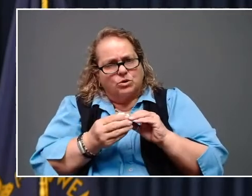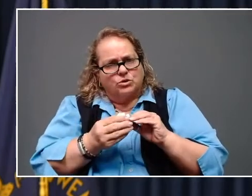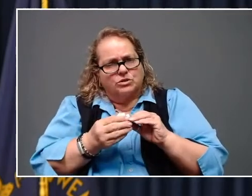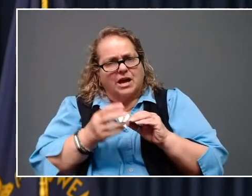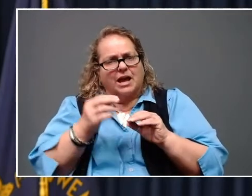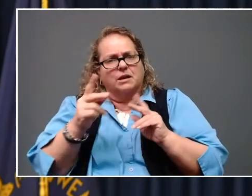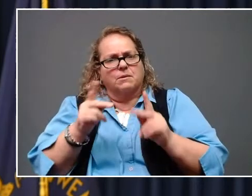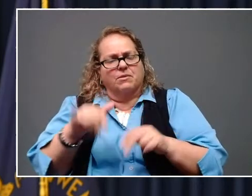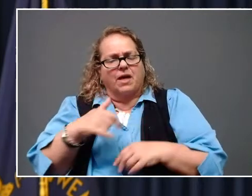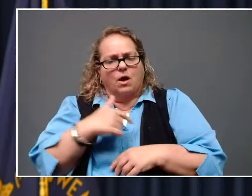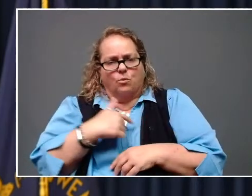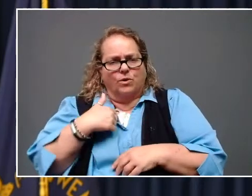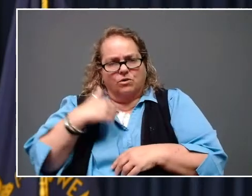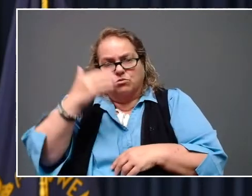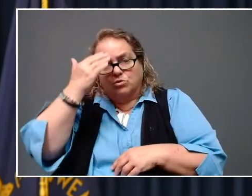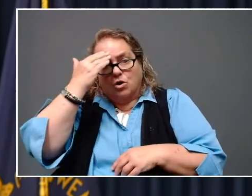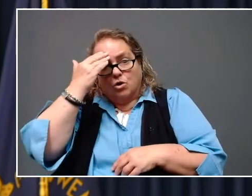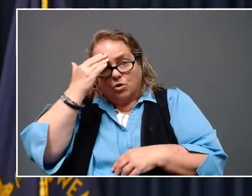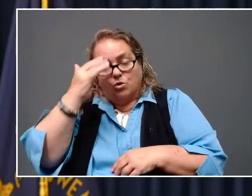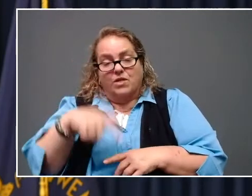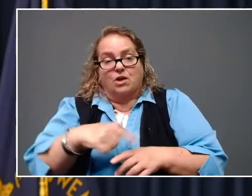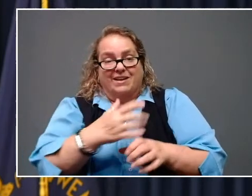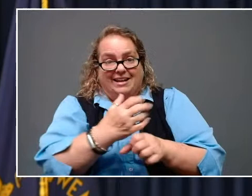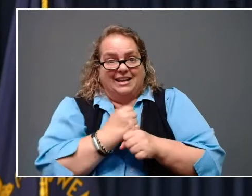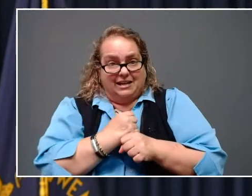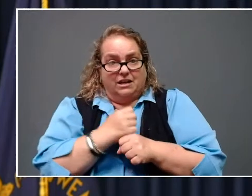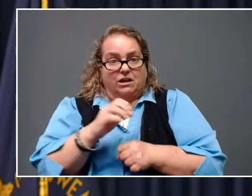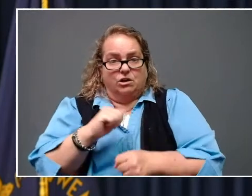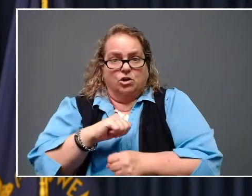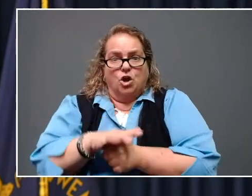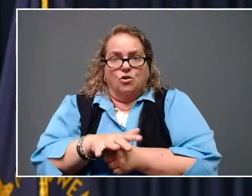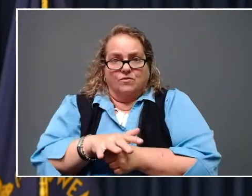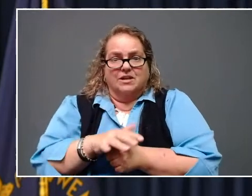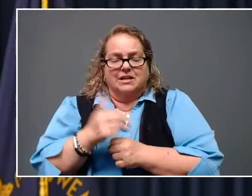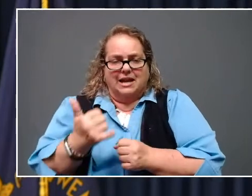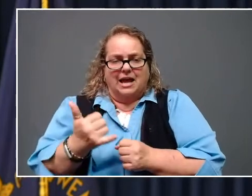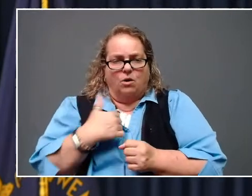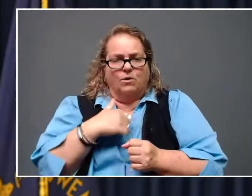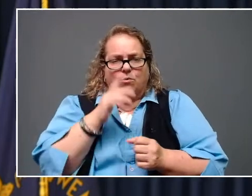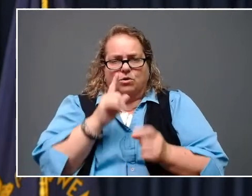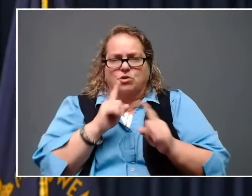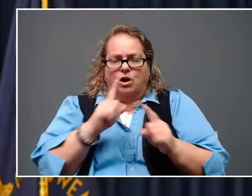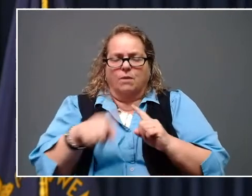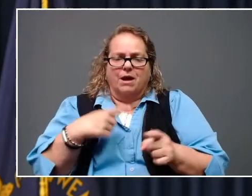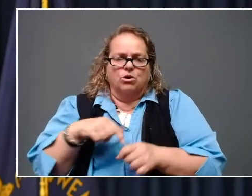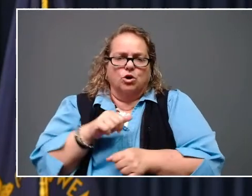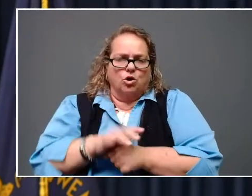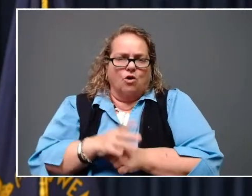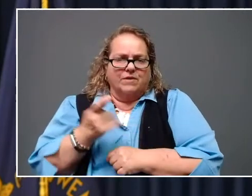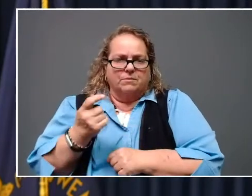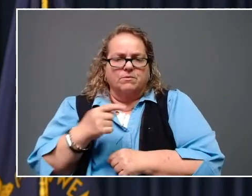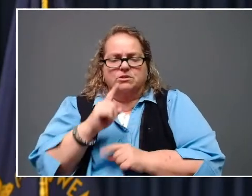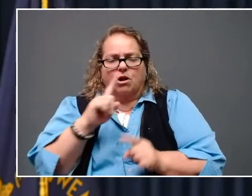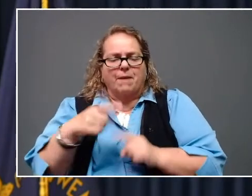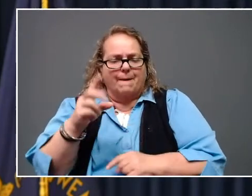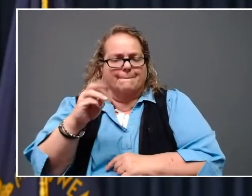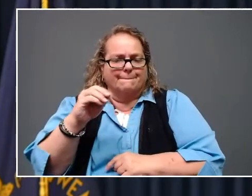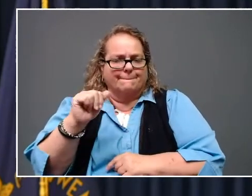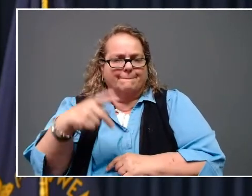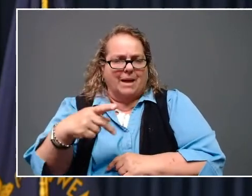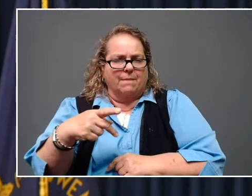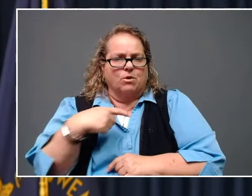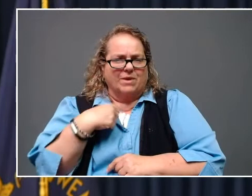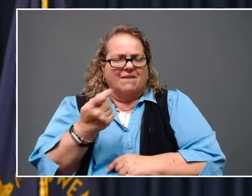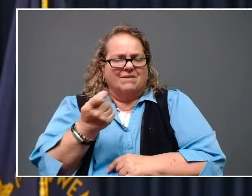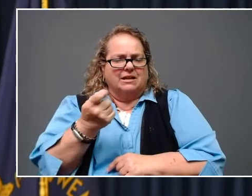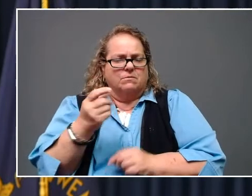know contracting COVID, we're going to turn there next. Let's start with the map. We're going to have a couple pieces of data here, and I'm going to